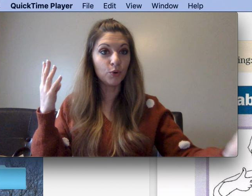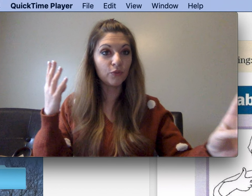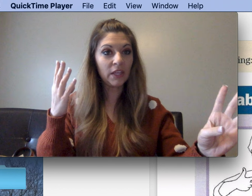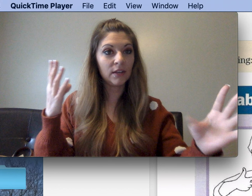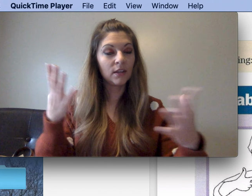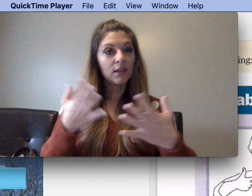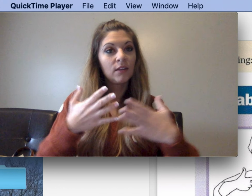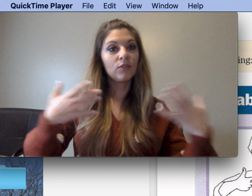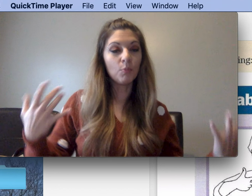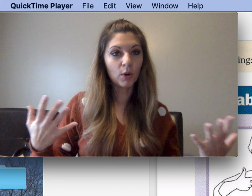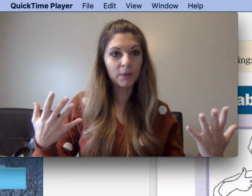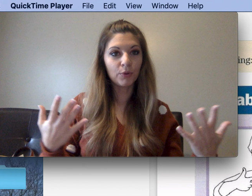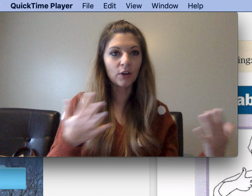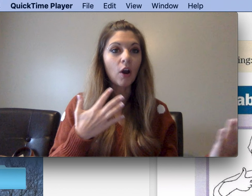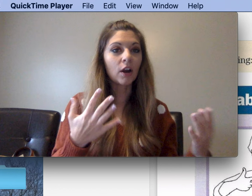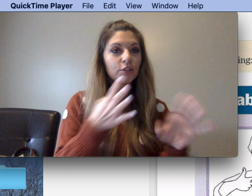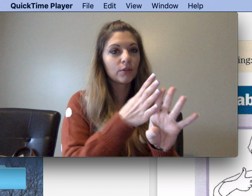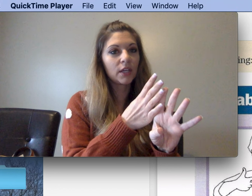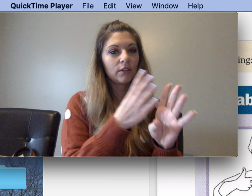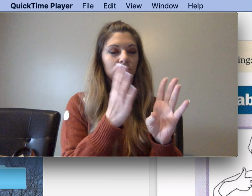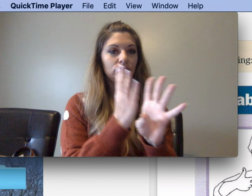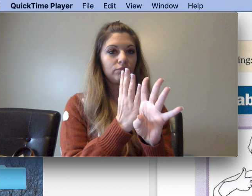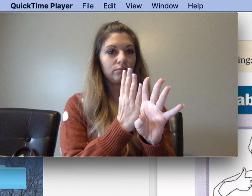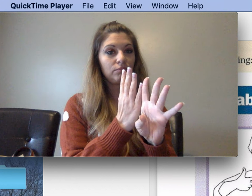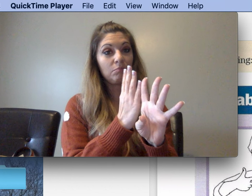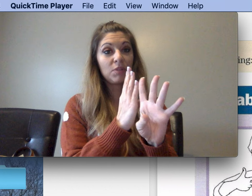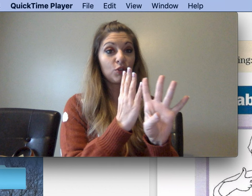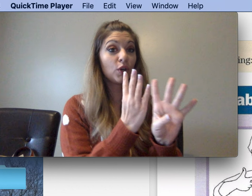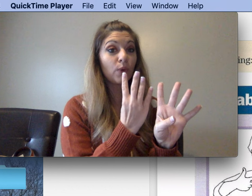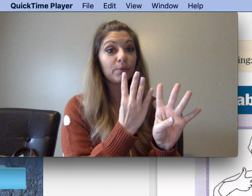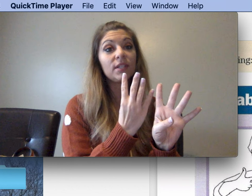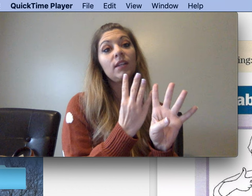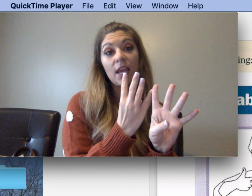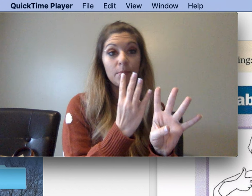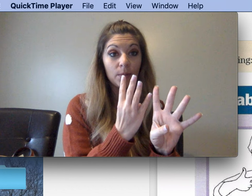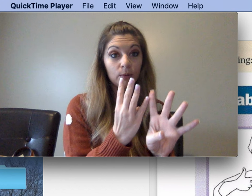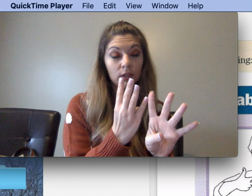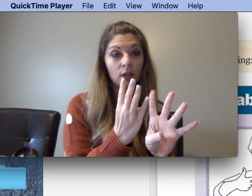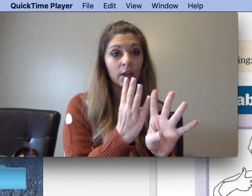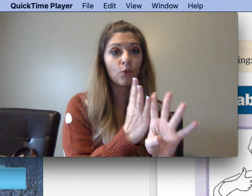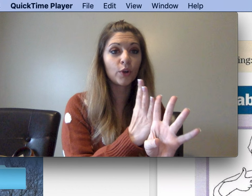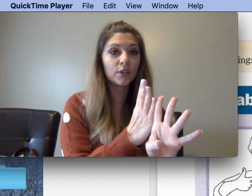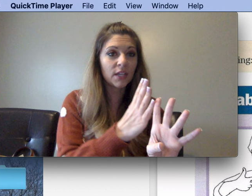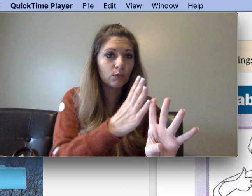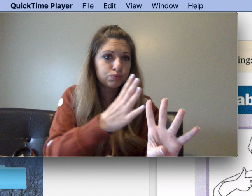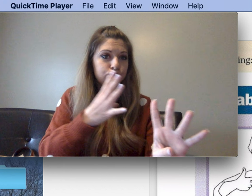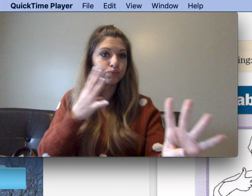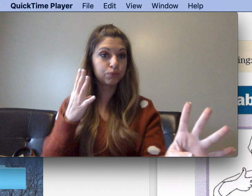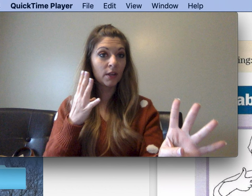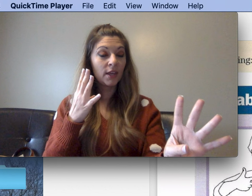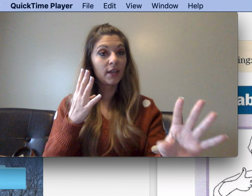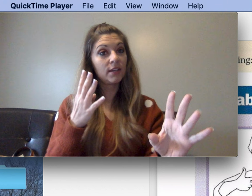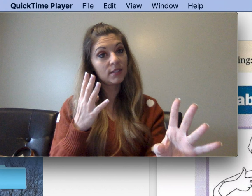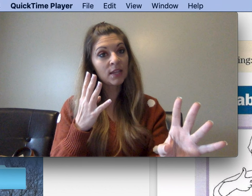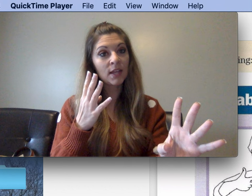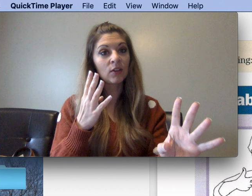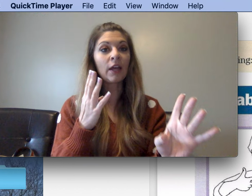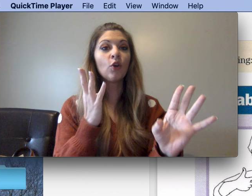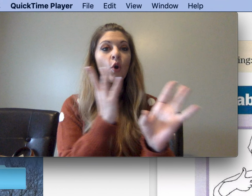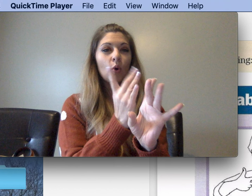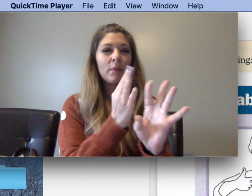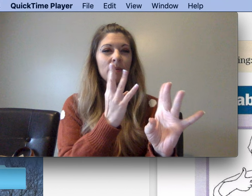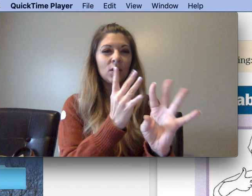you move it, the more people there are. So like this could represent 8 people in a line, or you can say, and extend